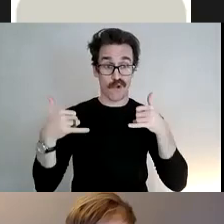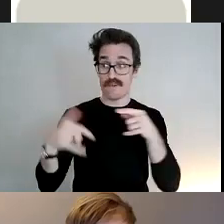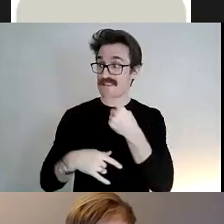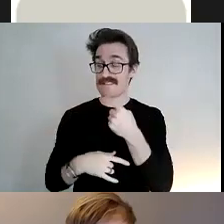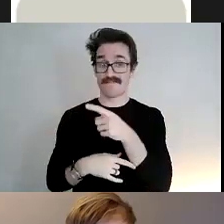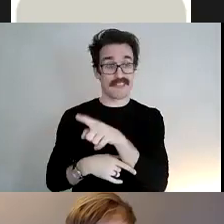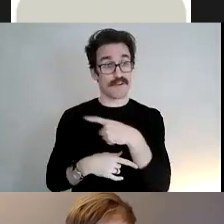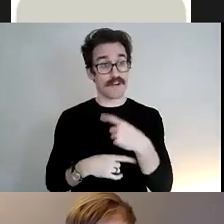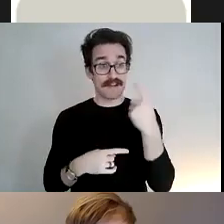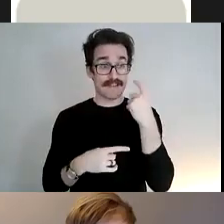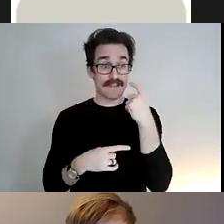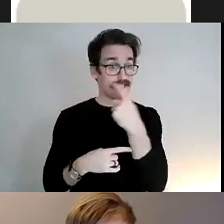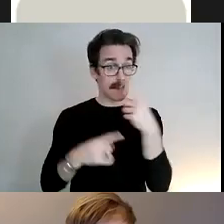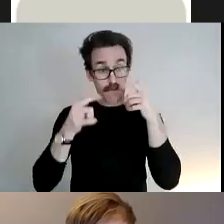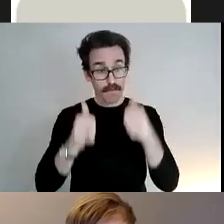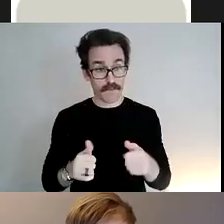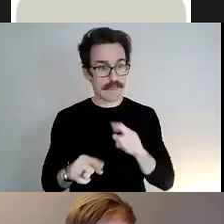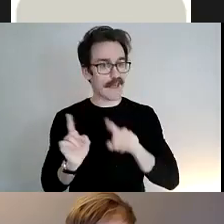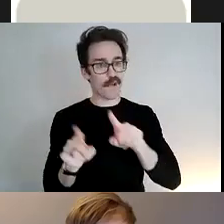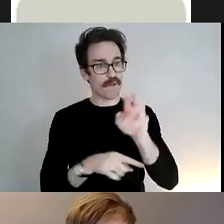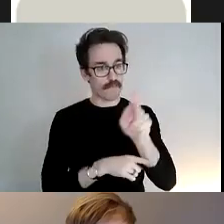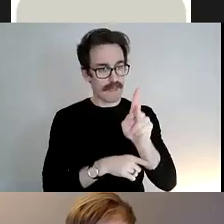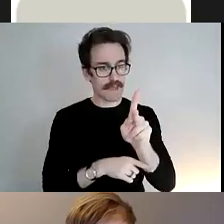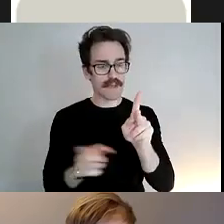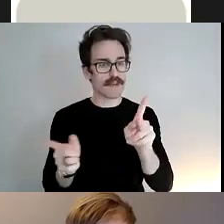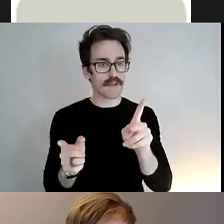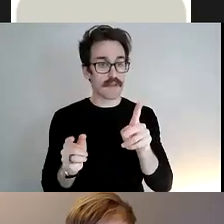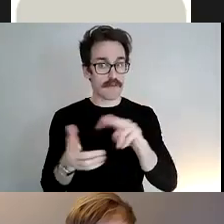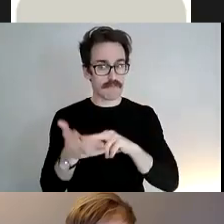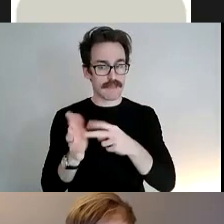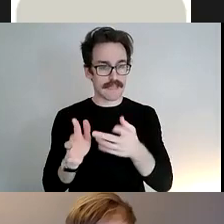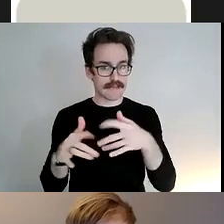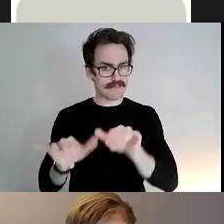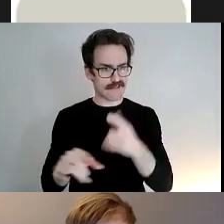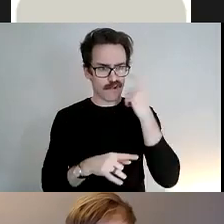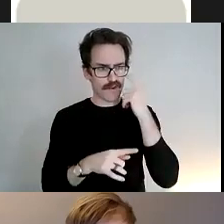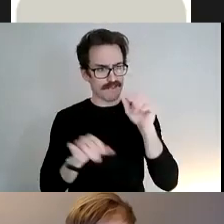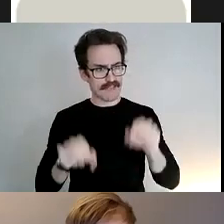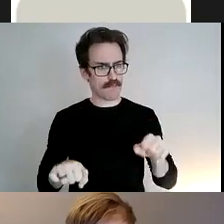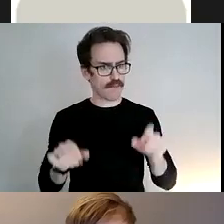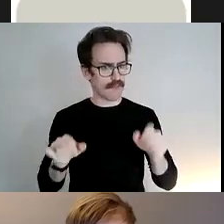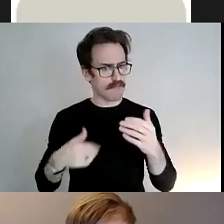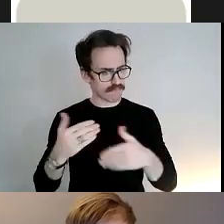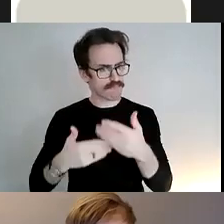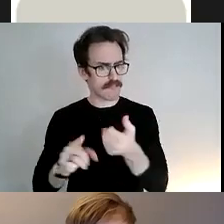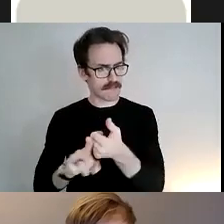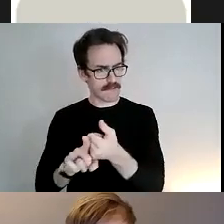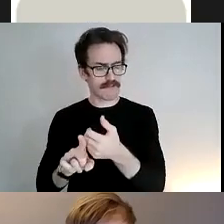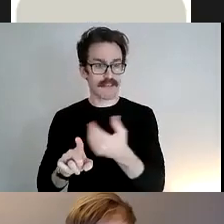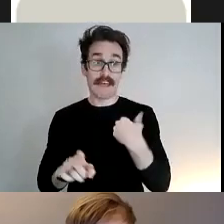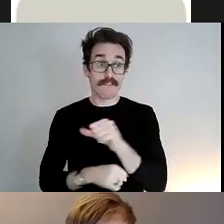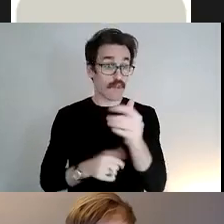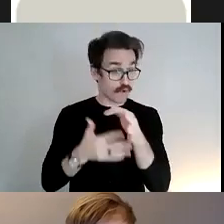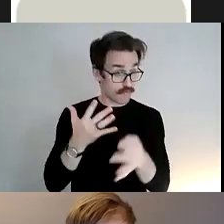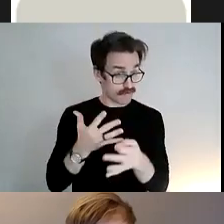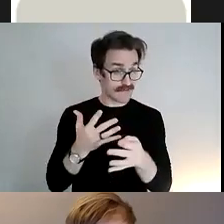get to the bank, but they're still completely cognitively capable. We can't assist with that. There would be, other services that need to assist with that. I've